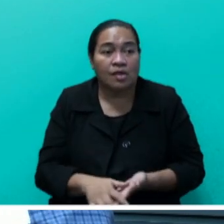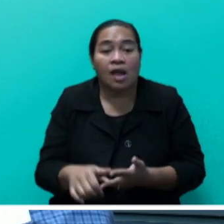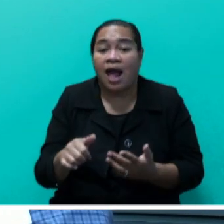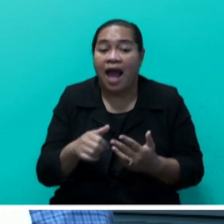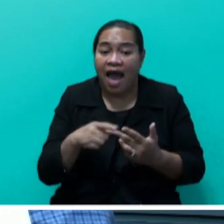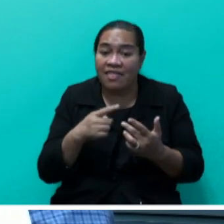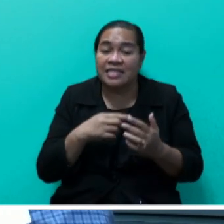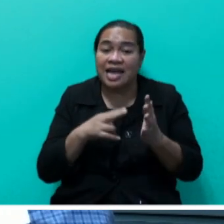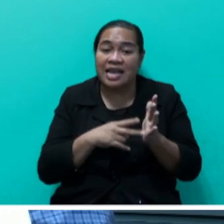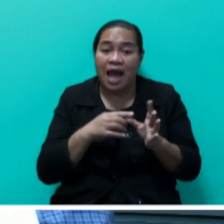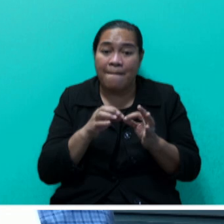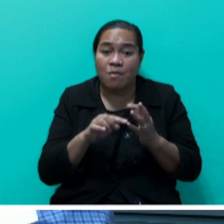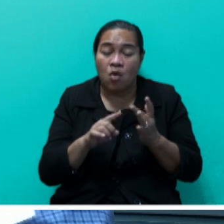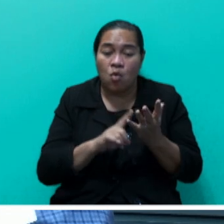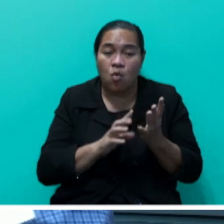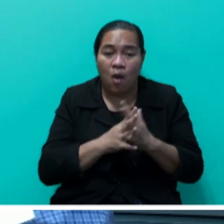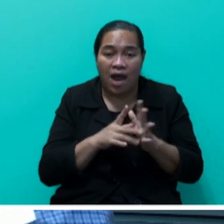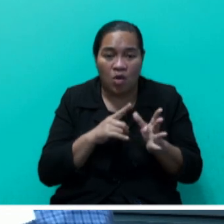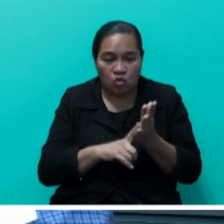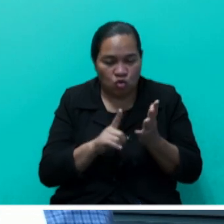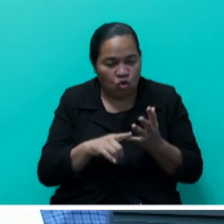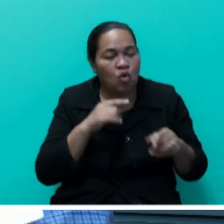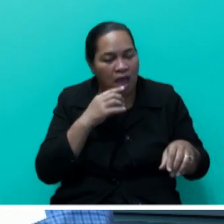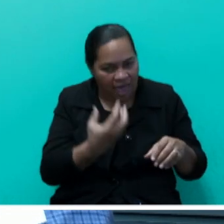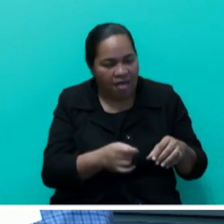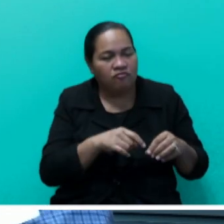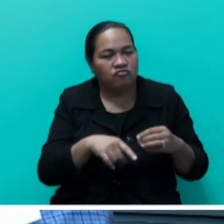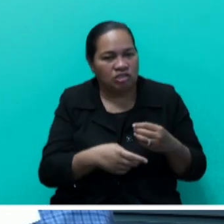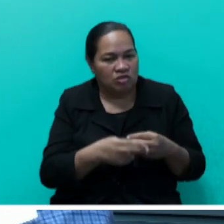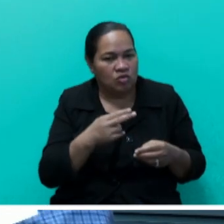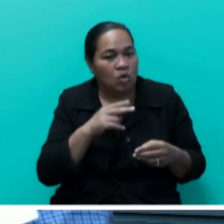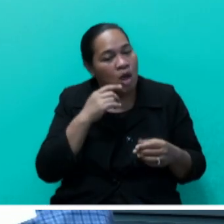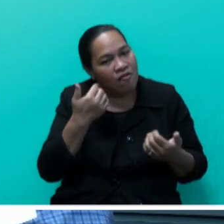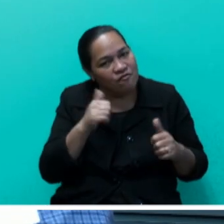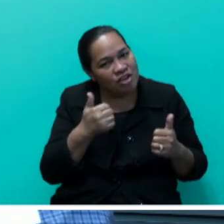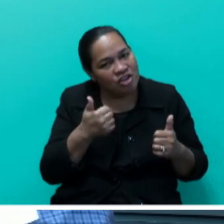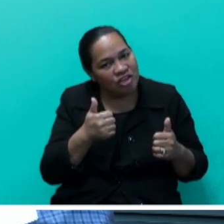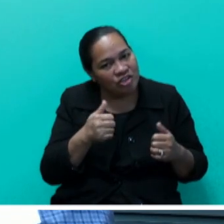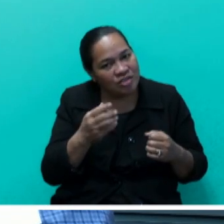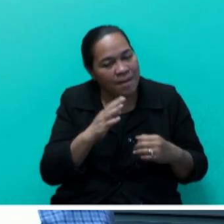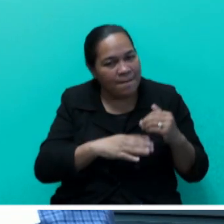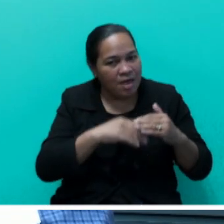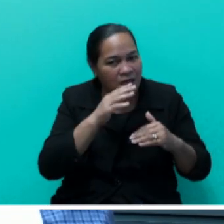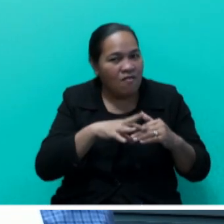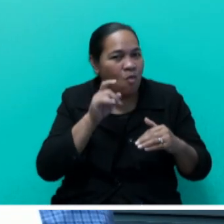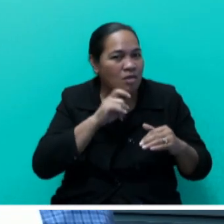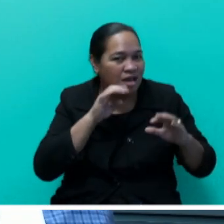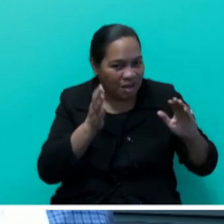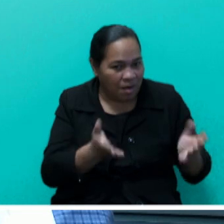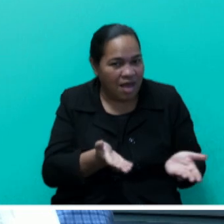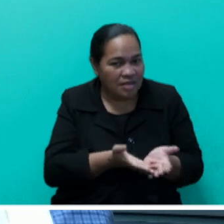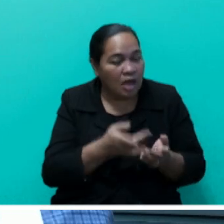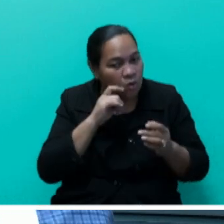package plant, 2 MLD package plant, and 1 MLD reservoir has been completed and will extend the water supply network to the